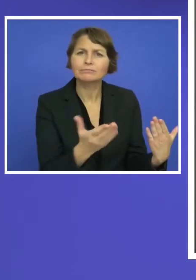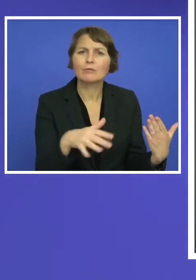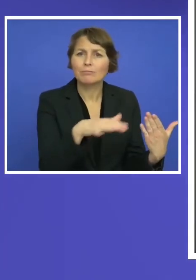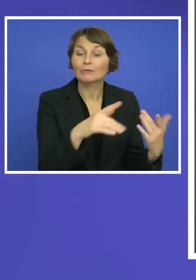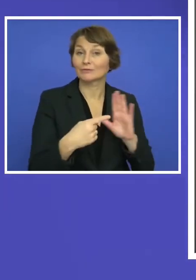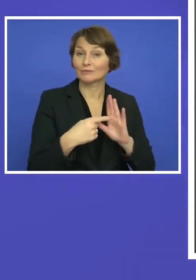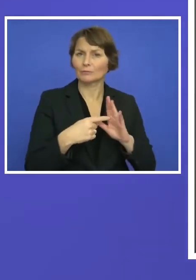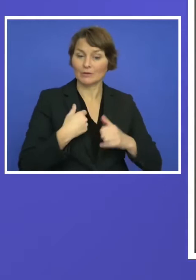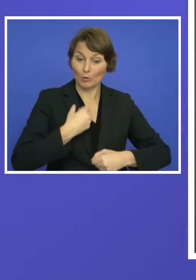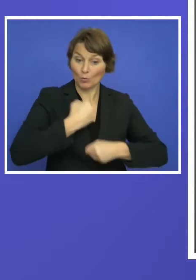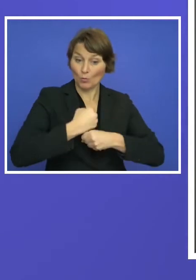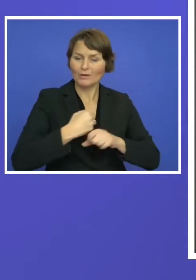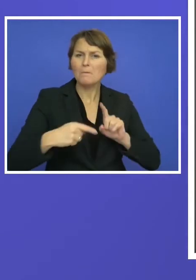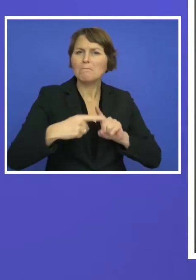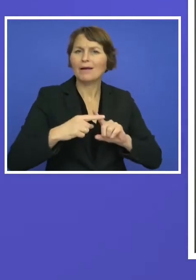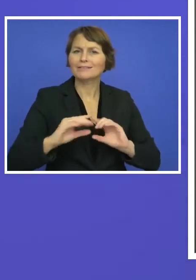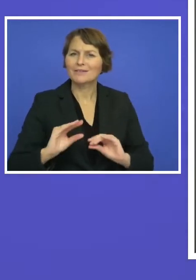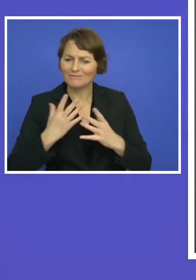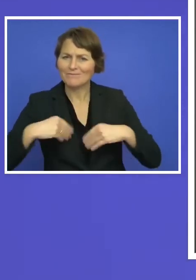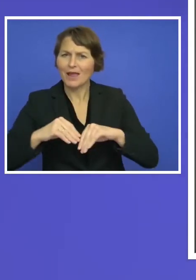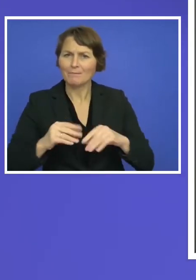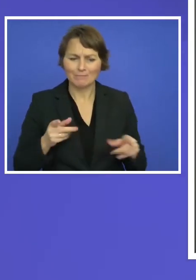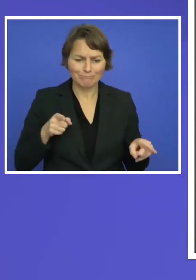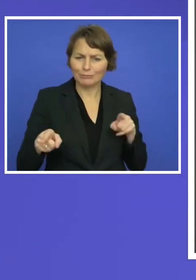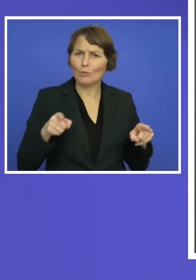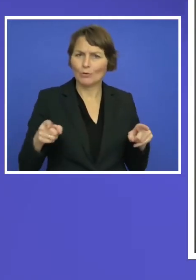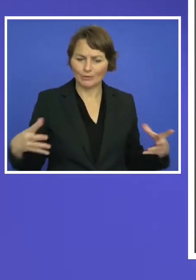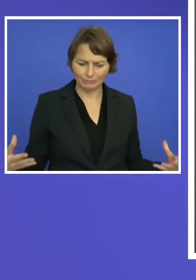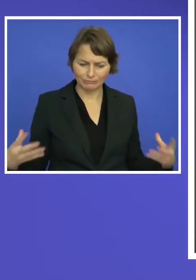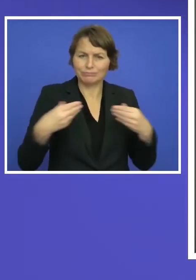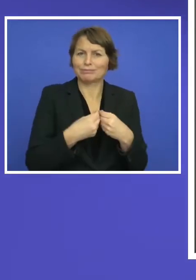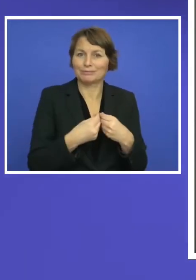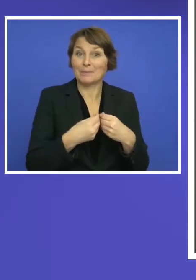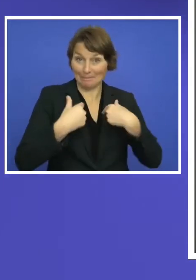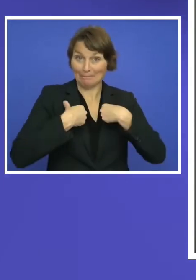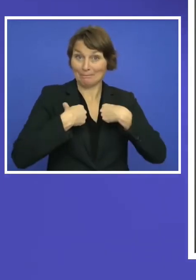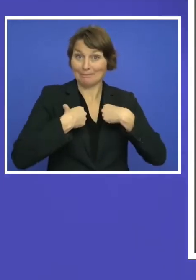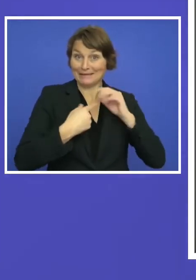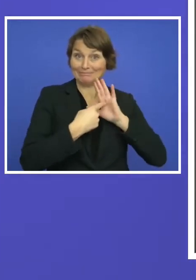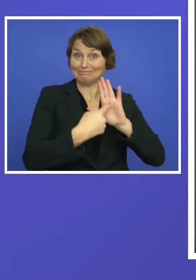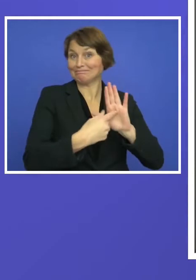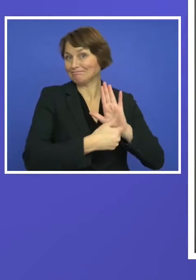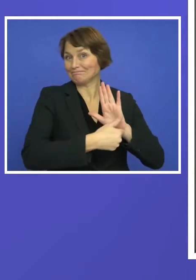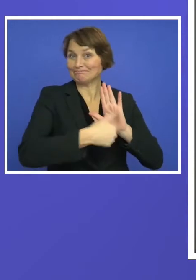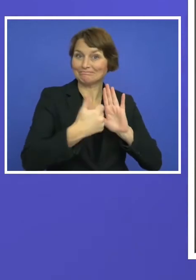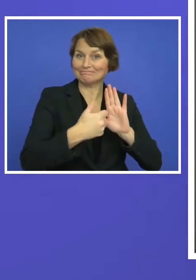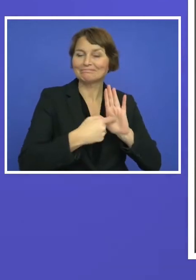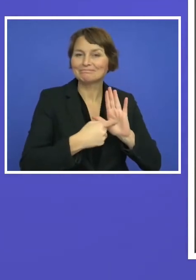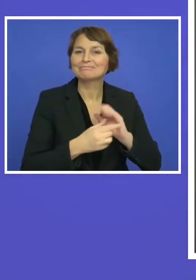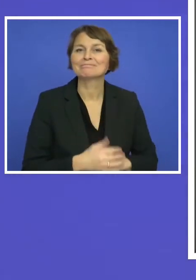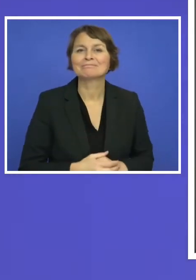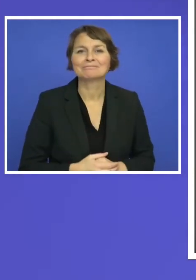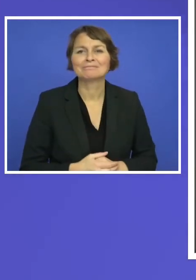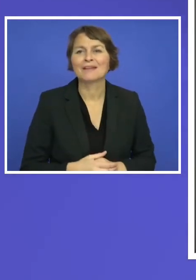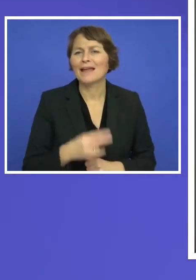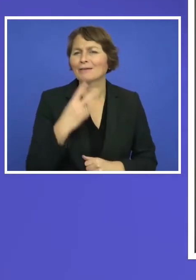and career. And I'm also an example of that. I have two lovely sons, which